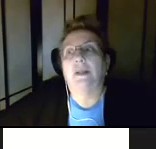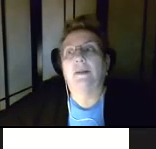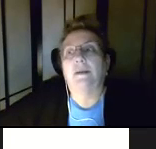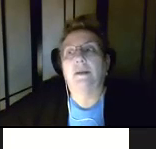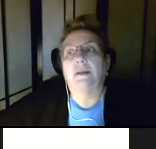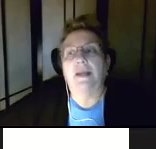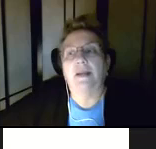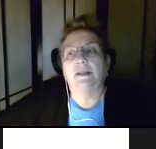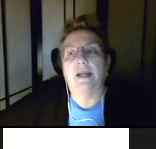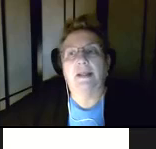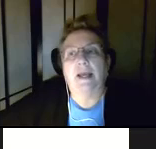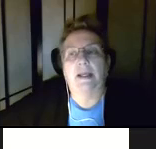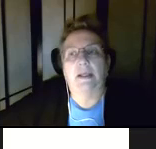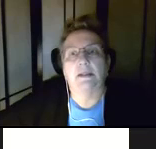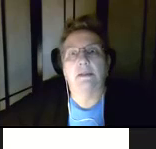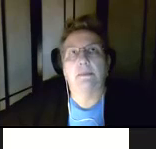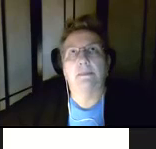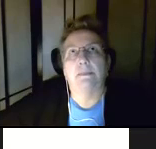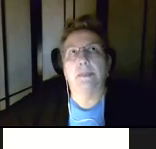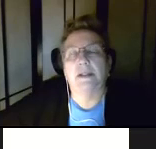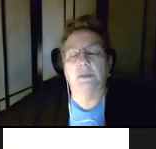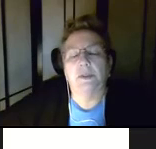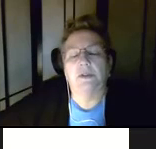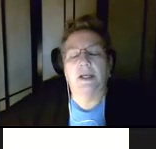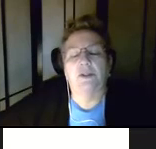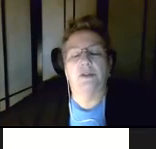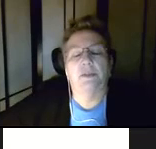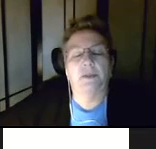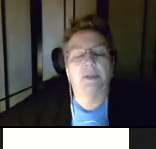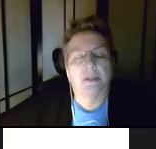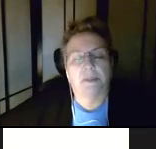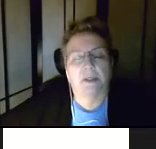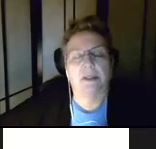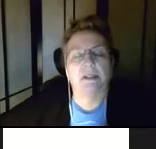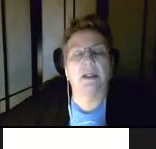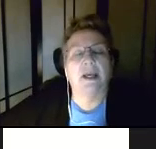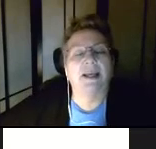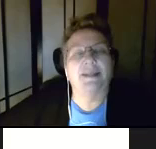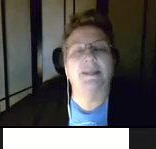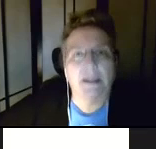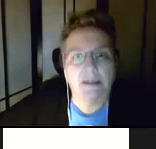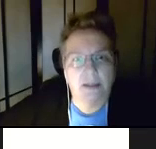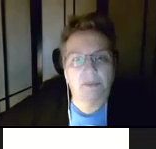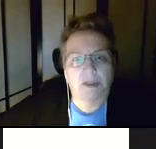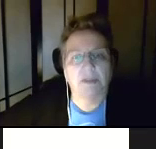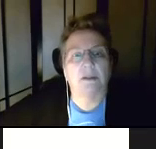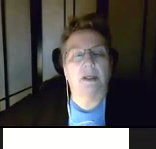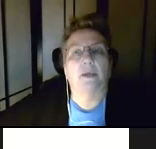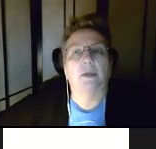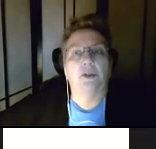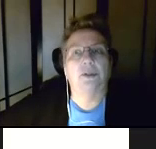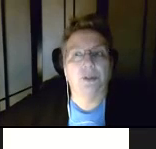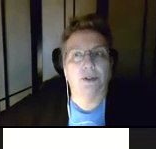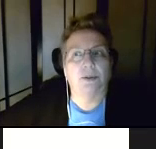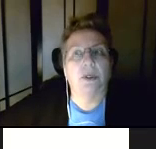So the downside to that is, because we are not using people with disabilities, as test subjects like